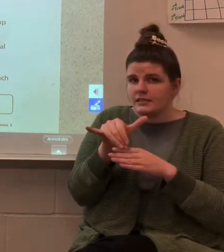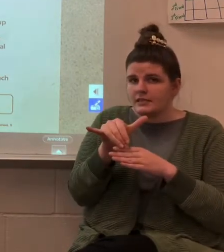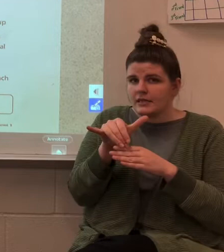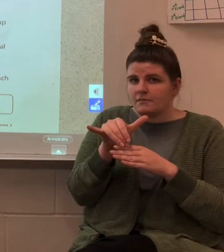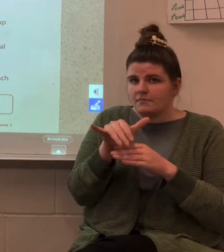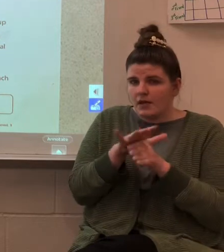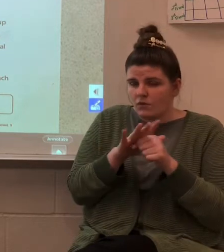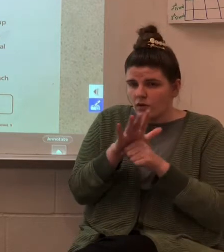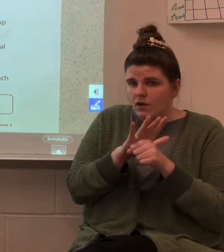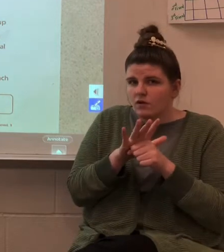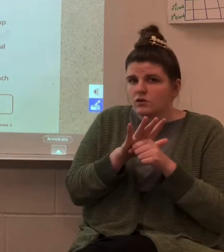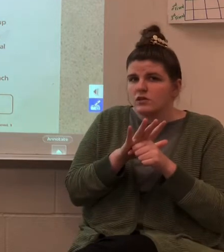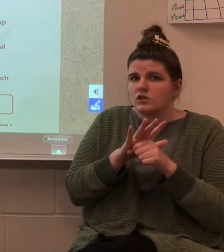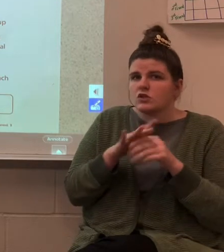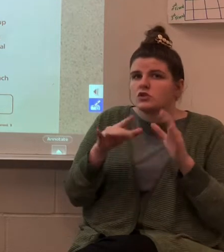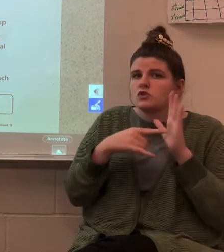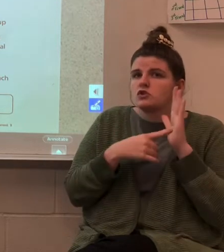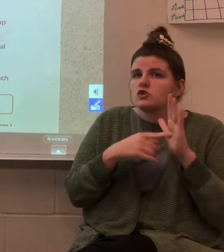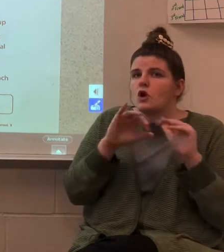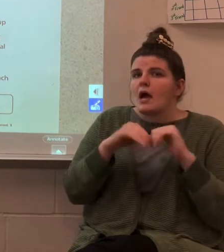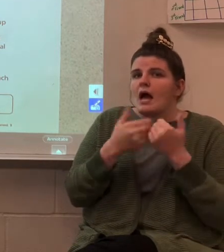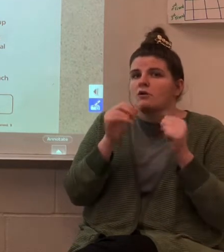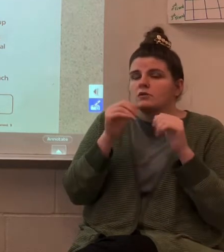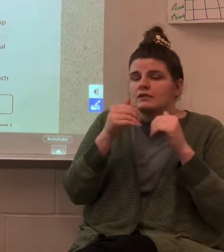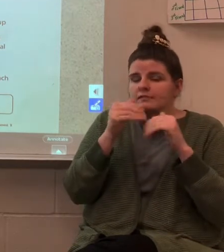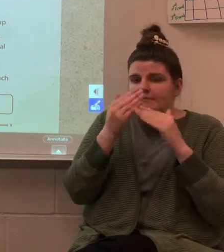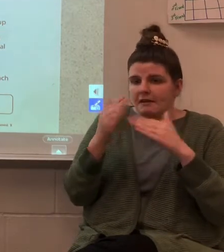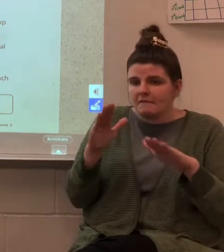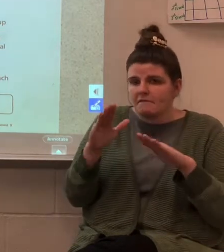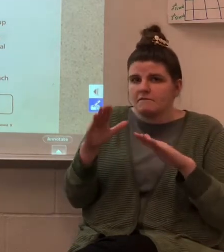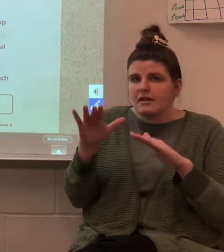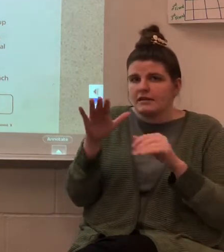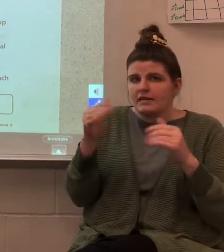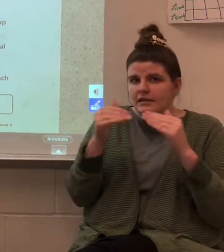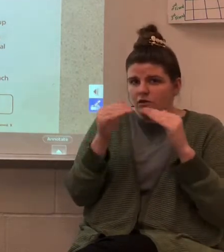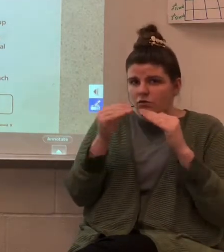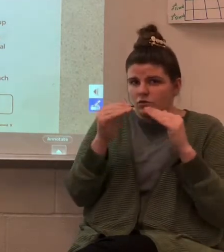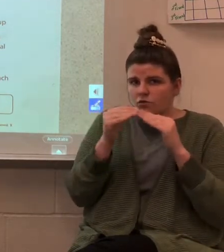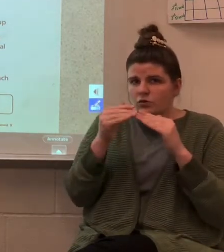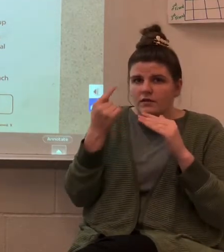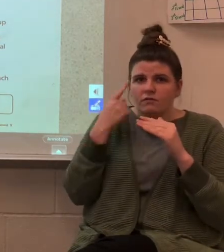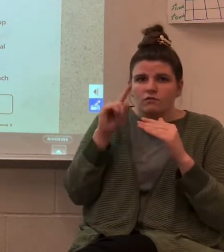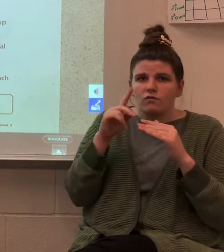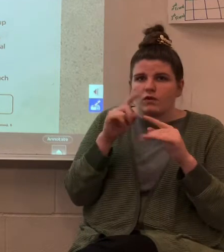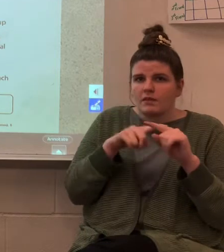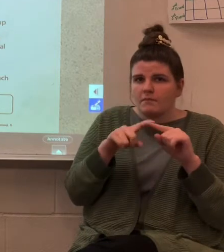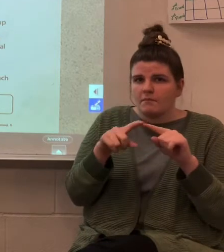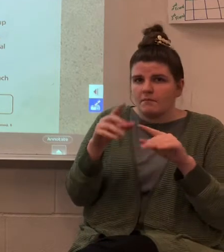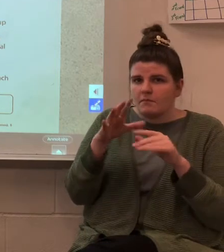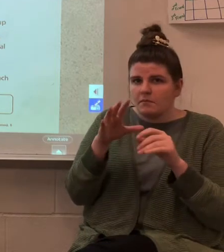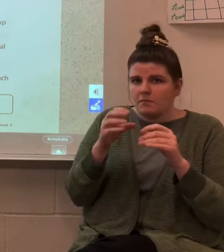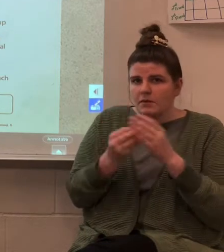can divide the area into equal spaces for bean plants. So now I'm going to go across to make my rows.